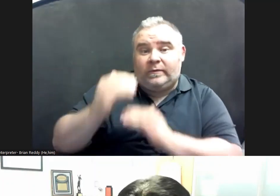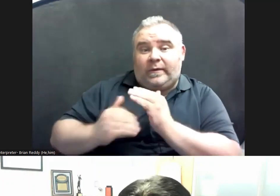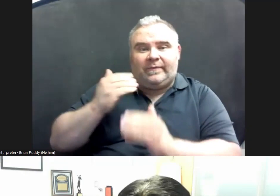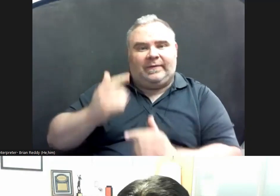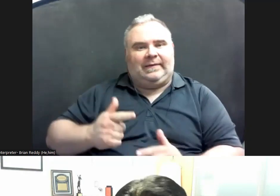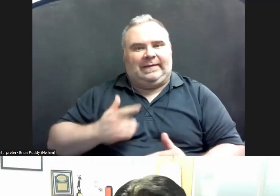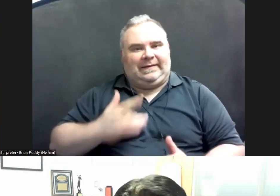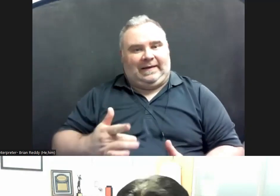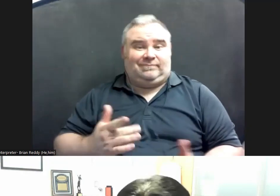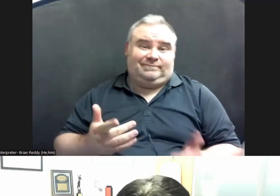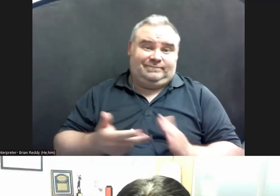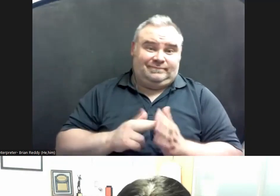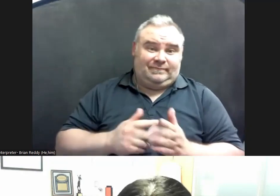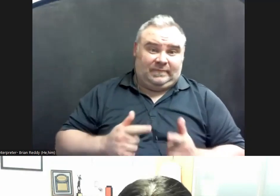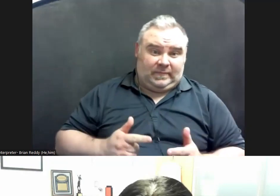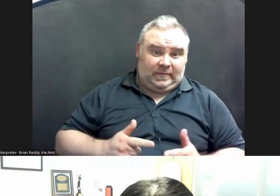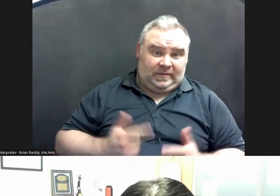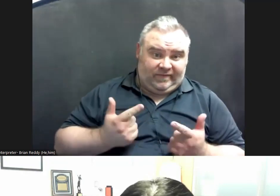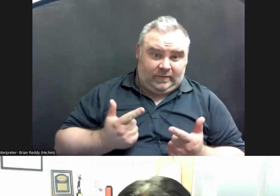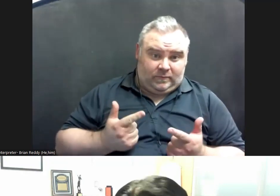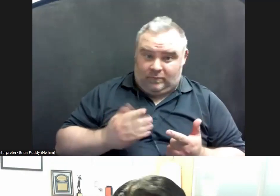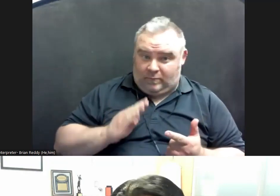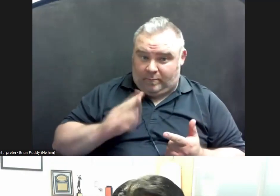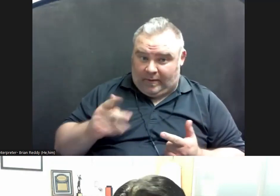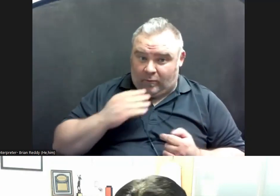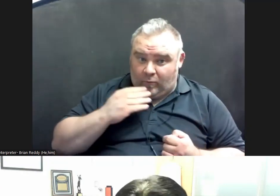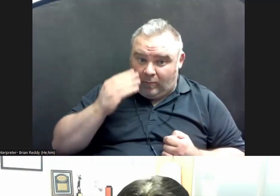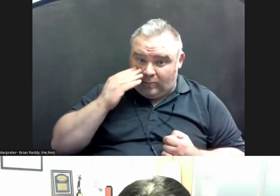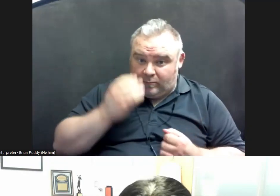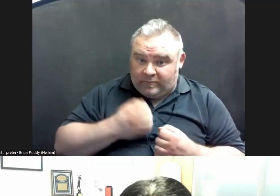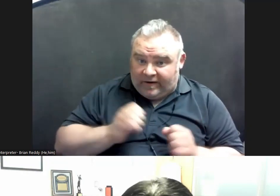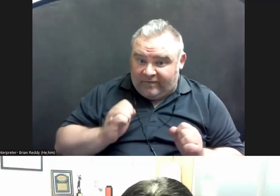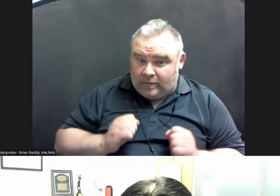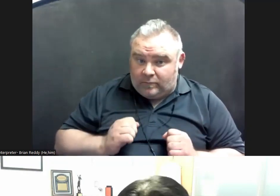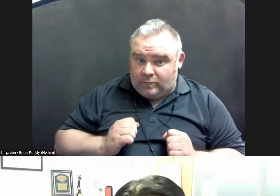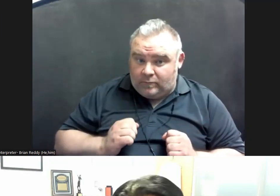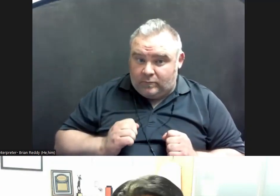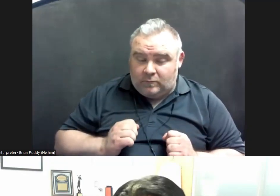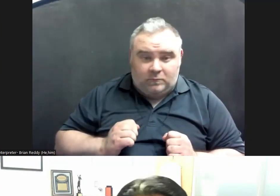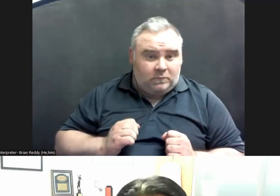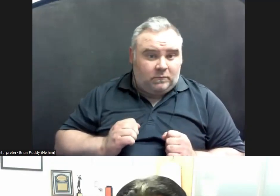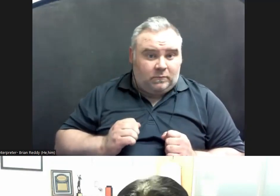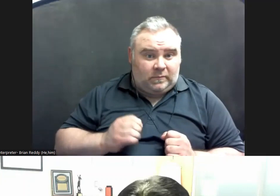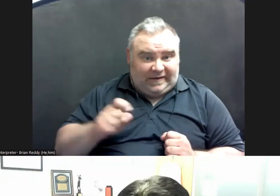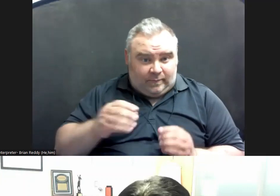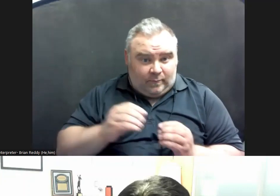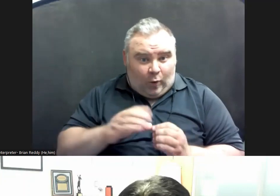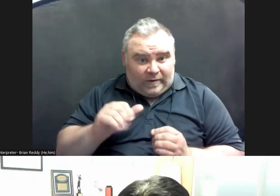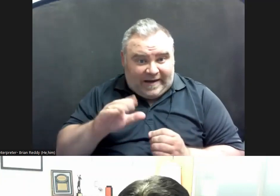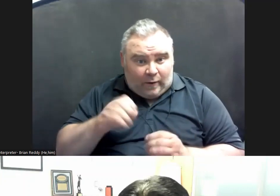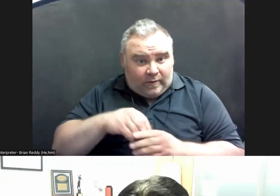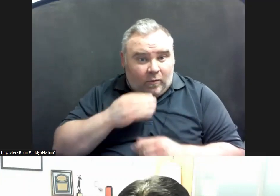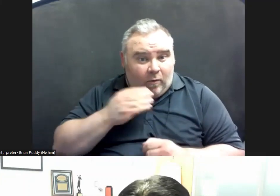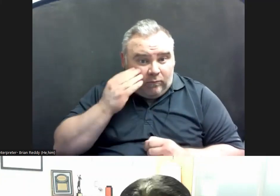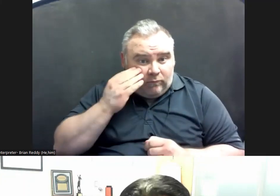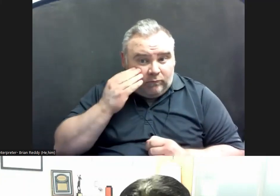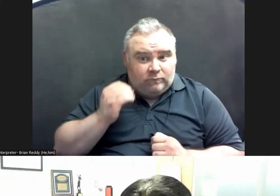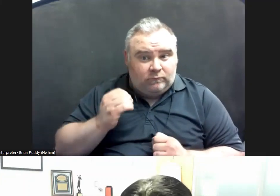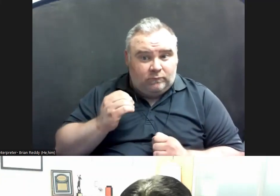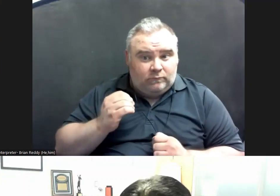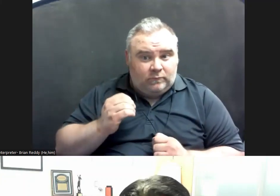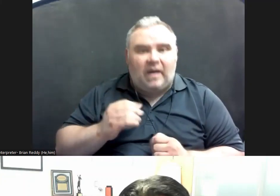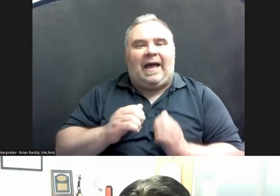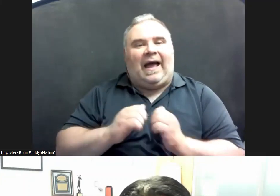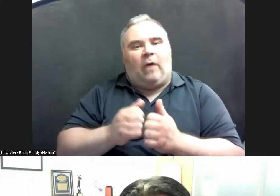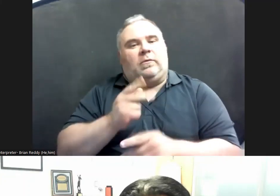living situation. Is it safe for someone to be in the home? Do they need more care in the home? How can we do that by preserving